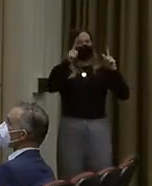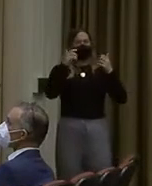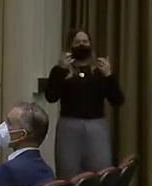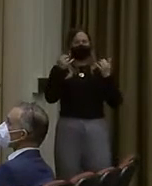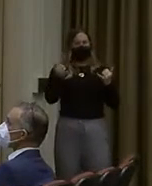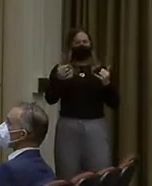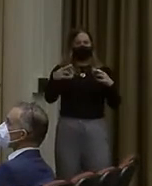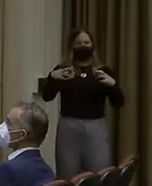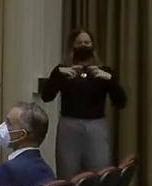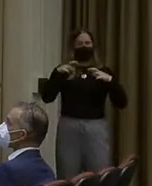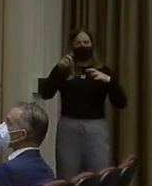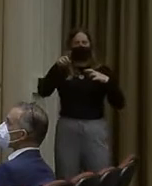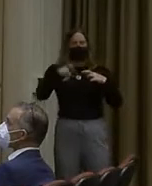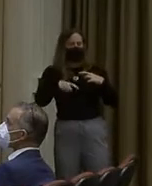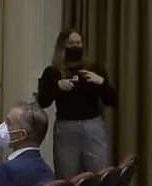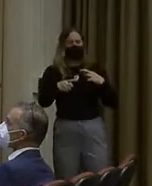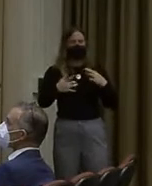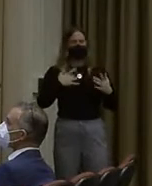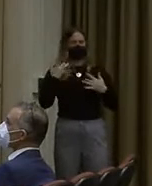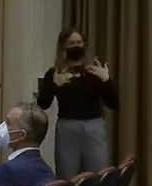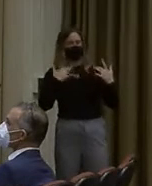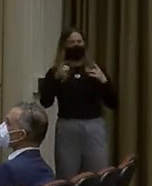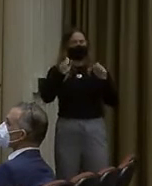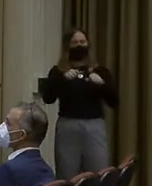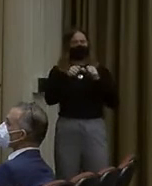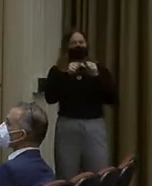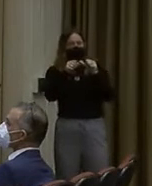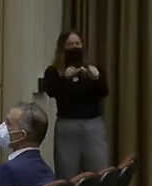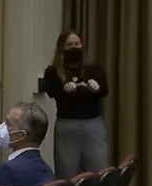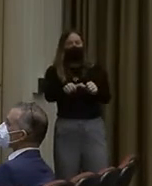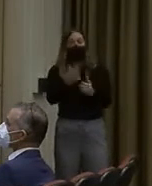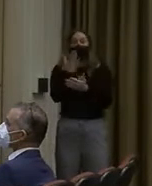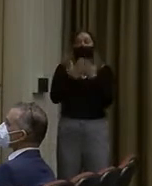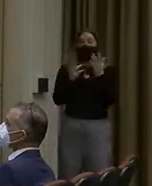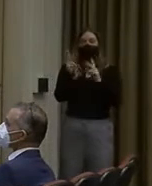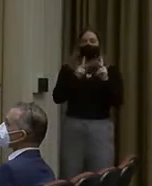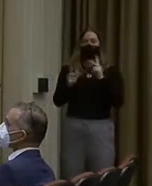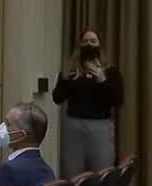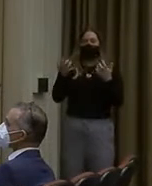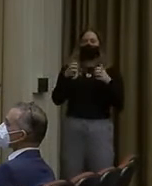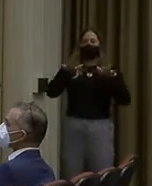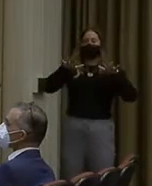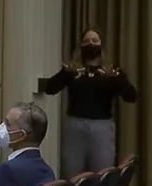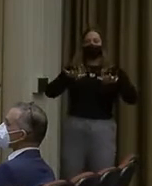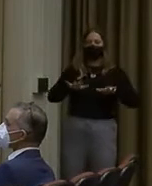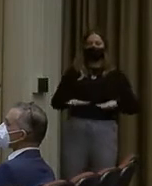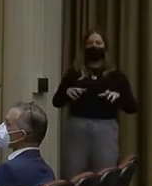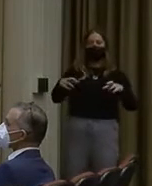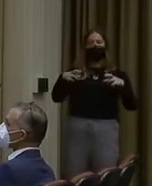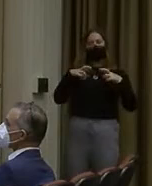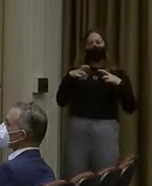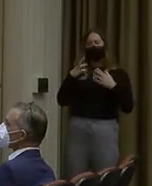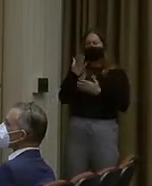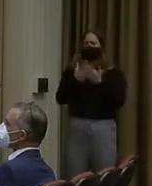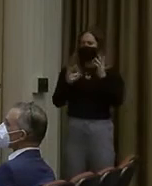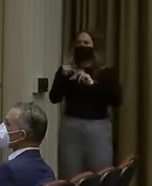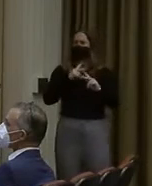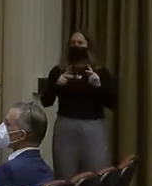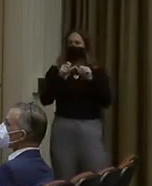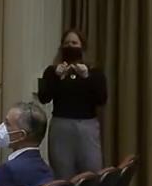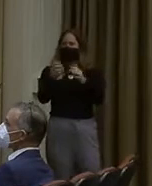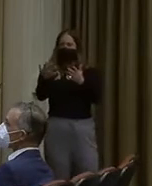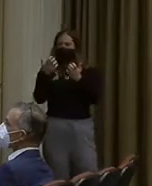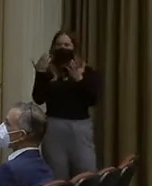off with few job prospects. While some may want to move into full leisure mode, the vast majority seek new pursuits, whether paid